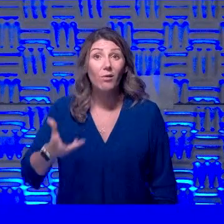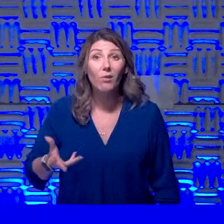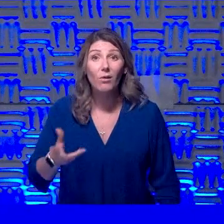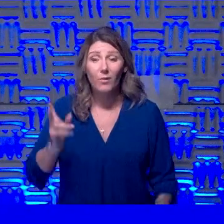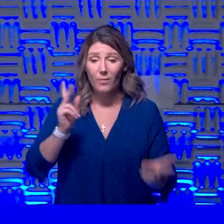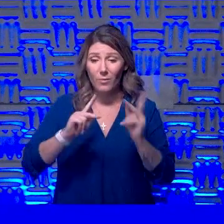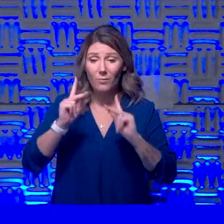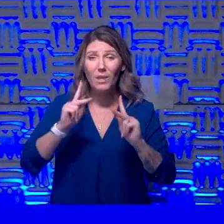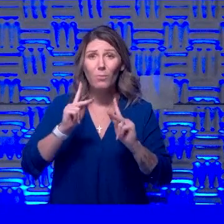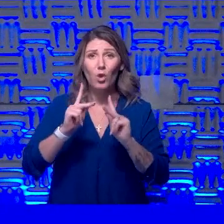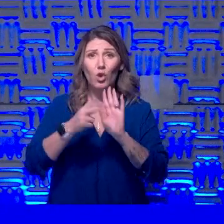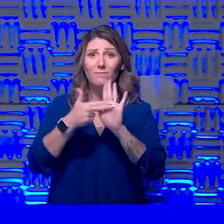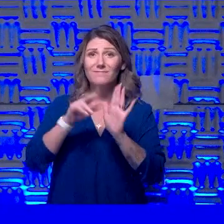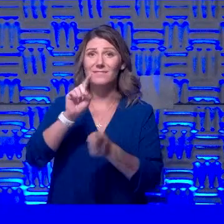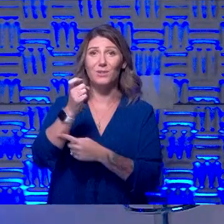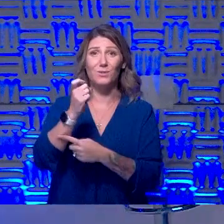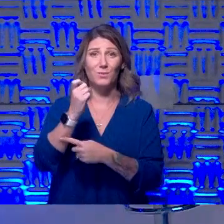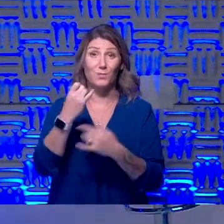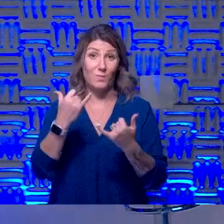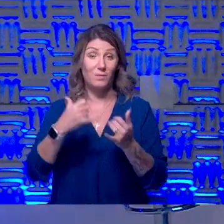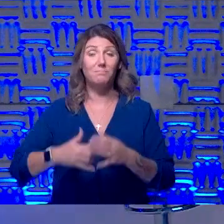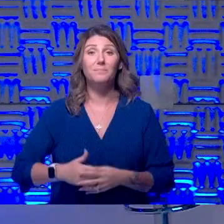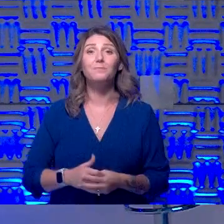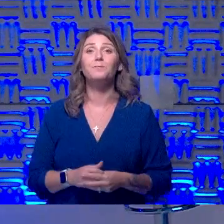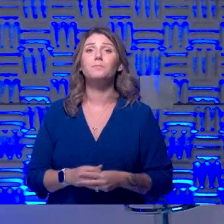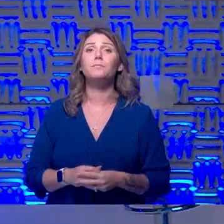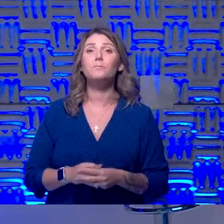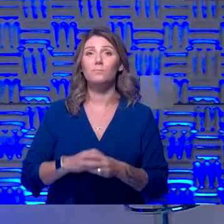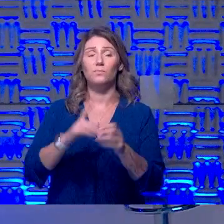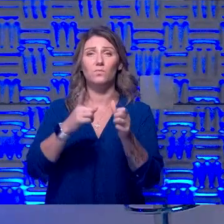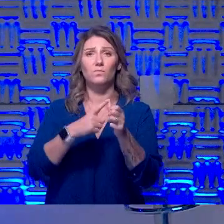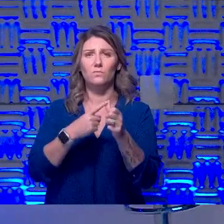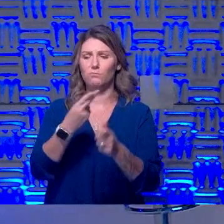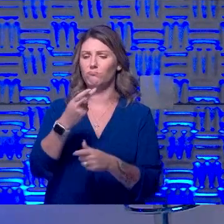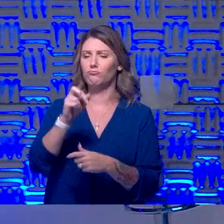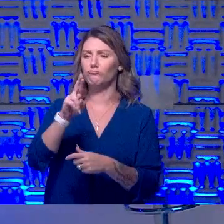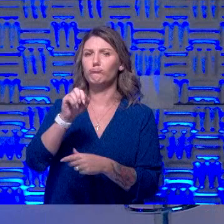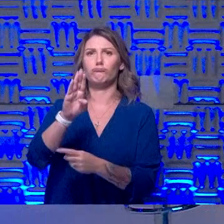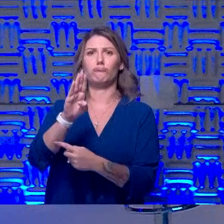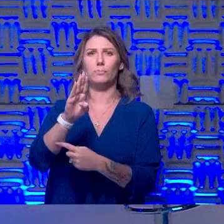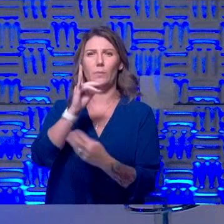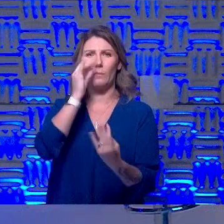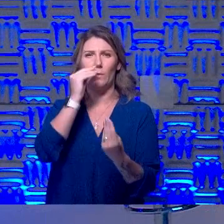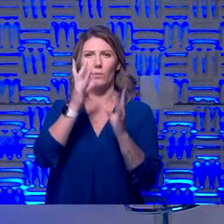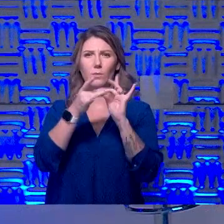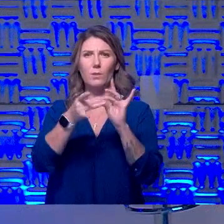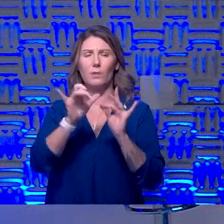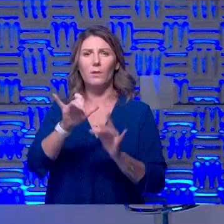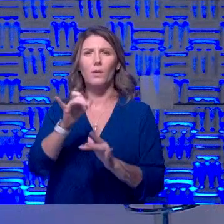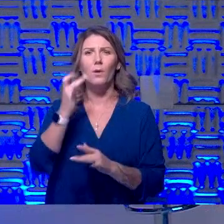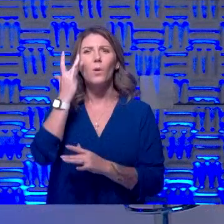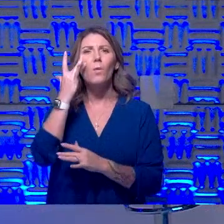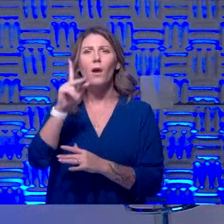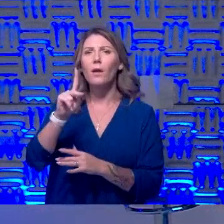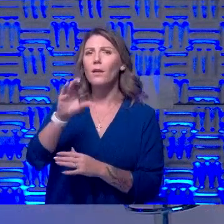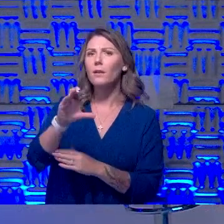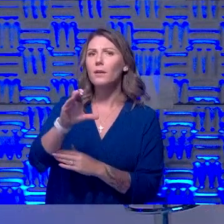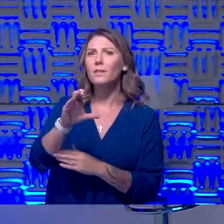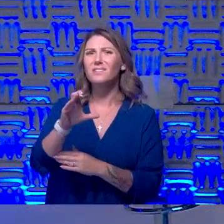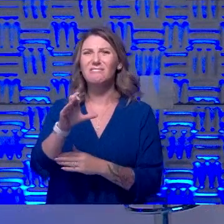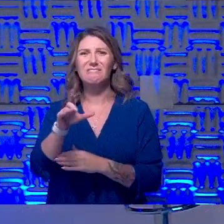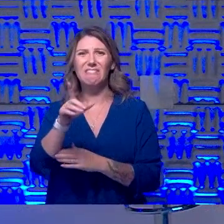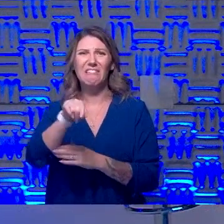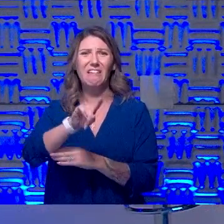of the people who are being diagnosed right now. So let's first start with Herb. Herb, thoughts about that? Or why is Kansas City a hotspot from your standpoint?